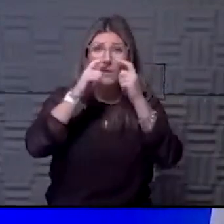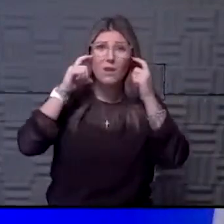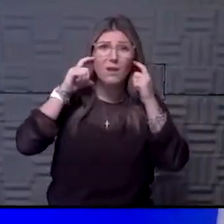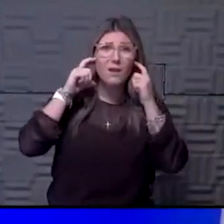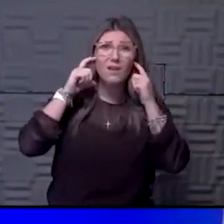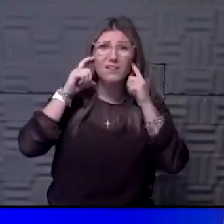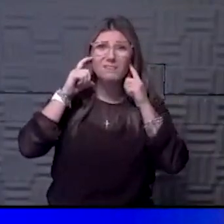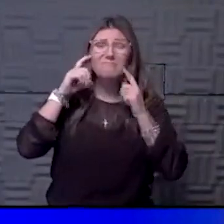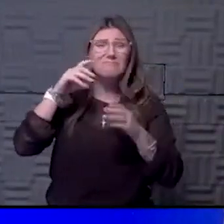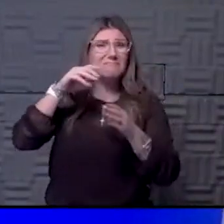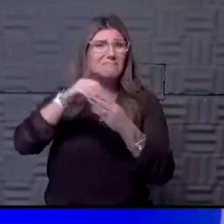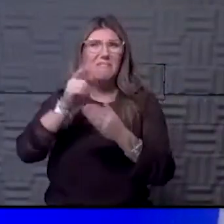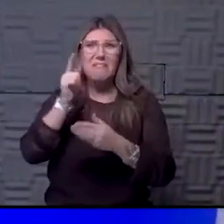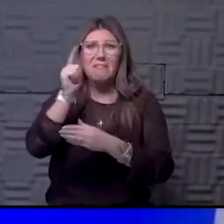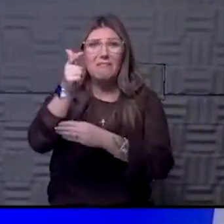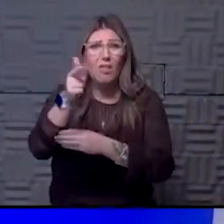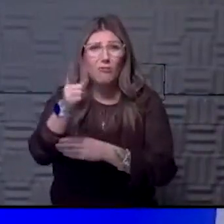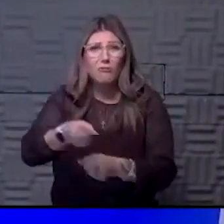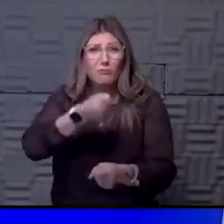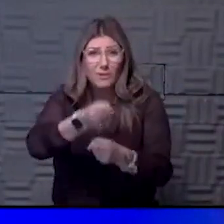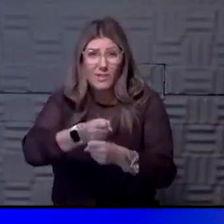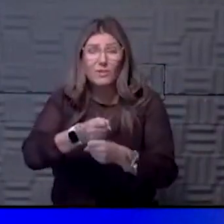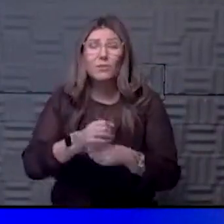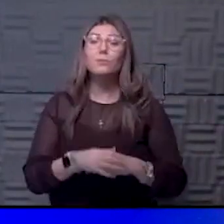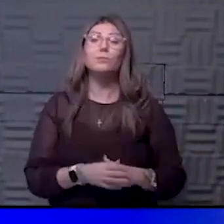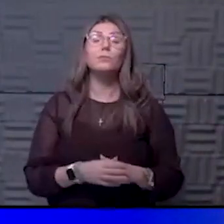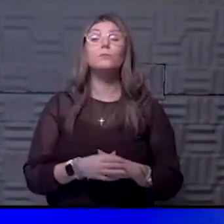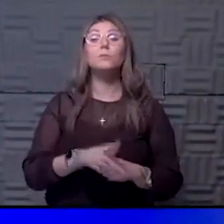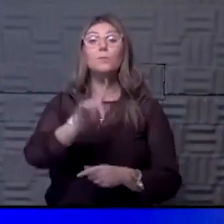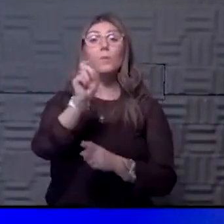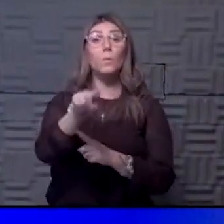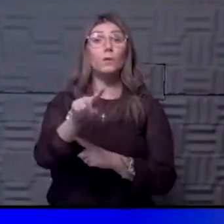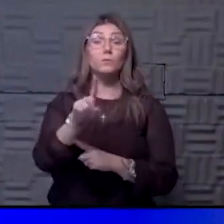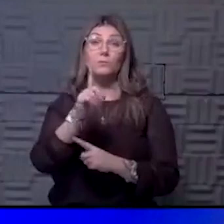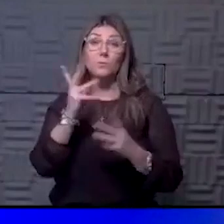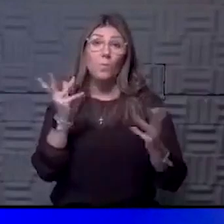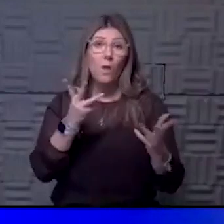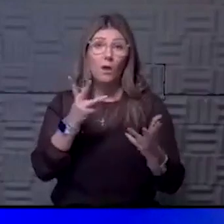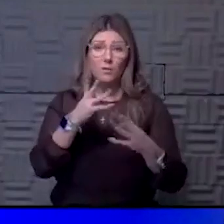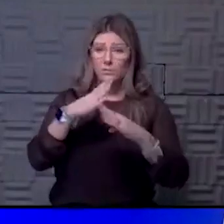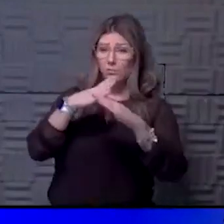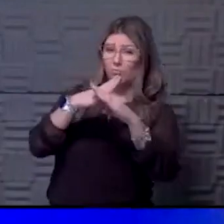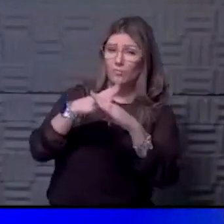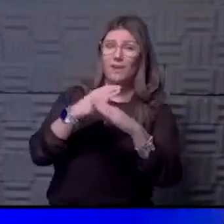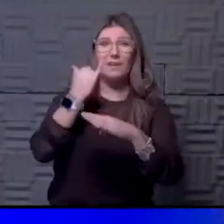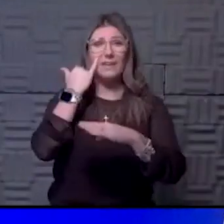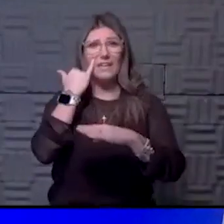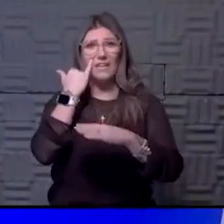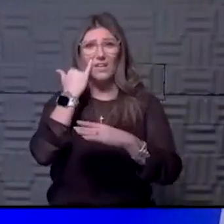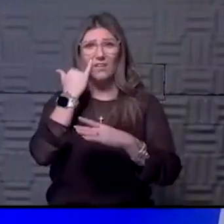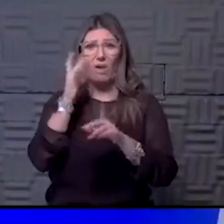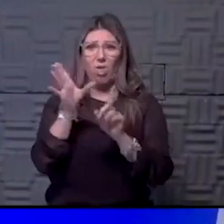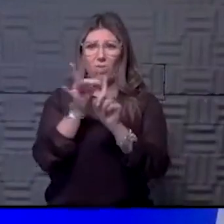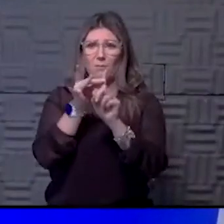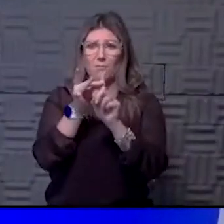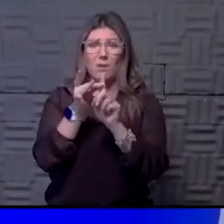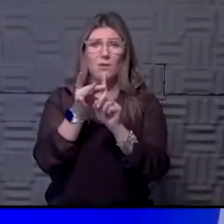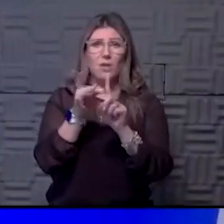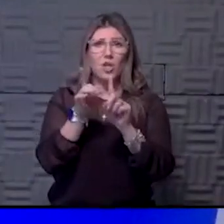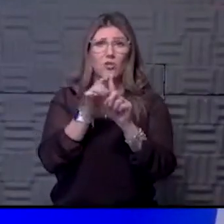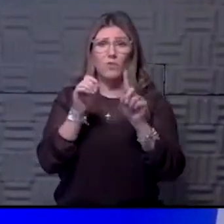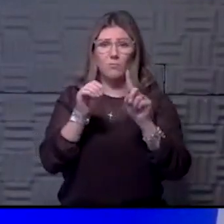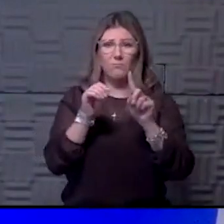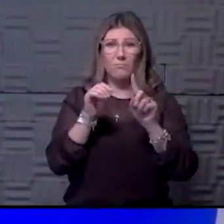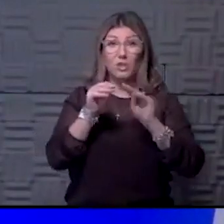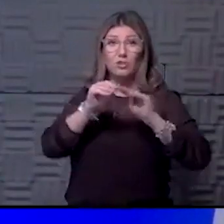into 2021. The real question is, with vaccination, does it prevent you, if you do get infected, from spreading